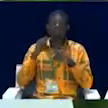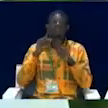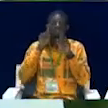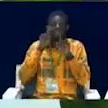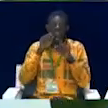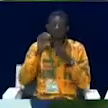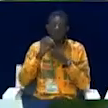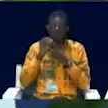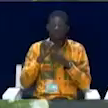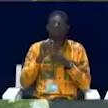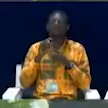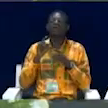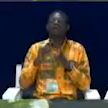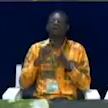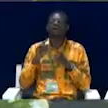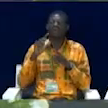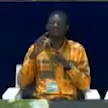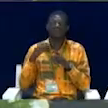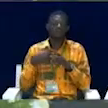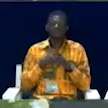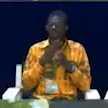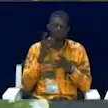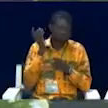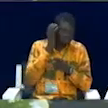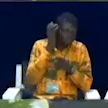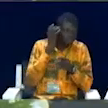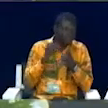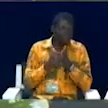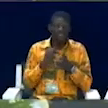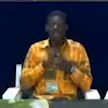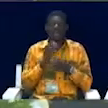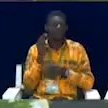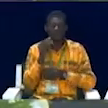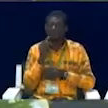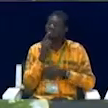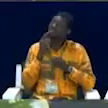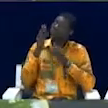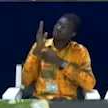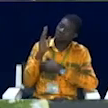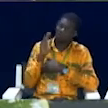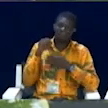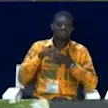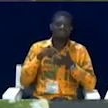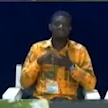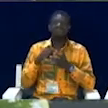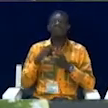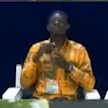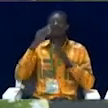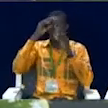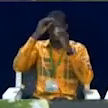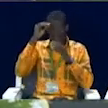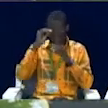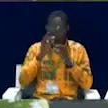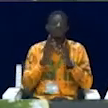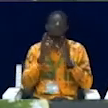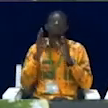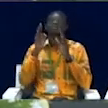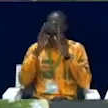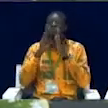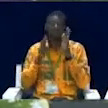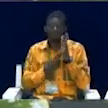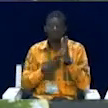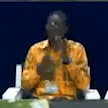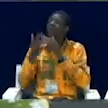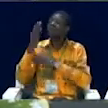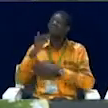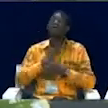And I tore the test on this ground. As I was tearing it, I was telling God, this is man's report. God, I want your